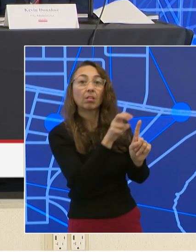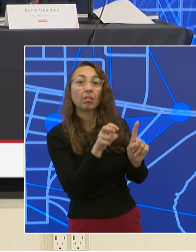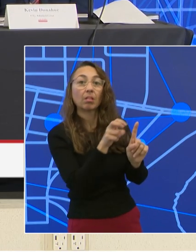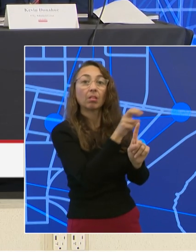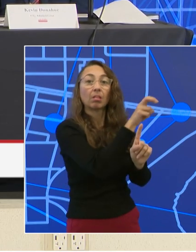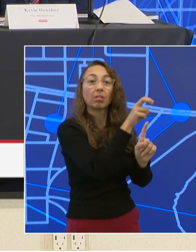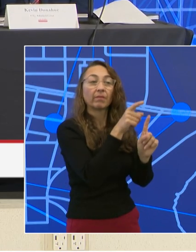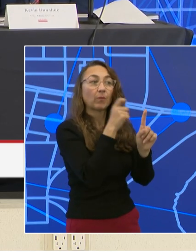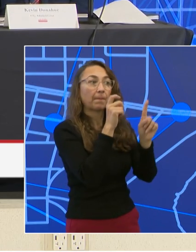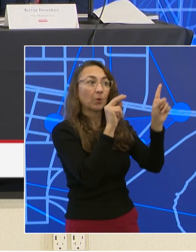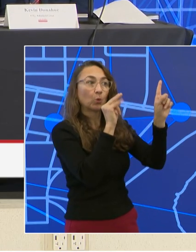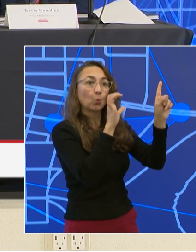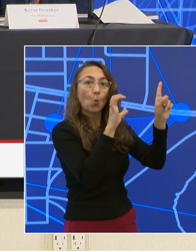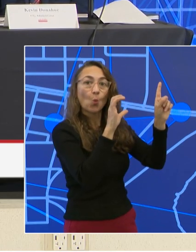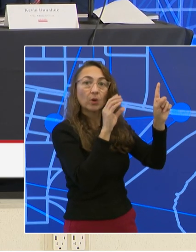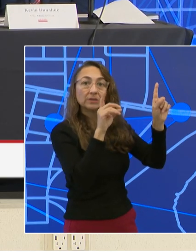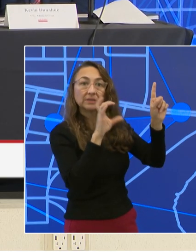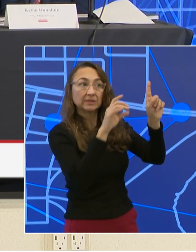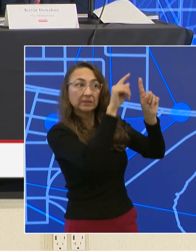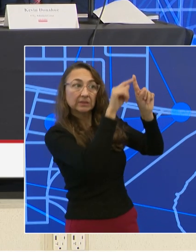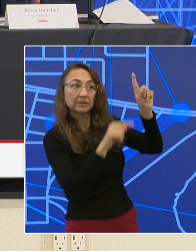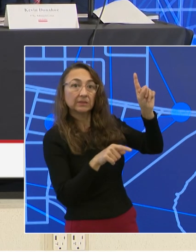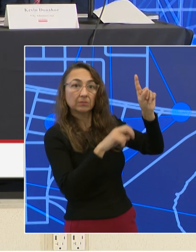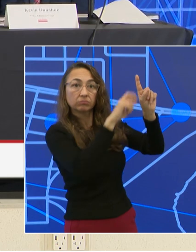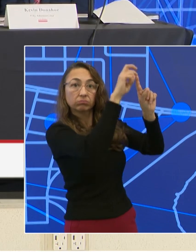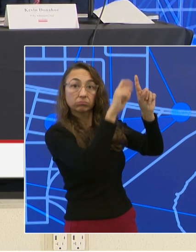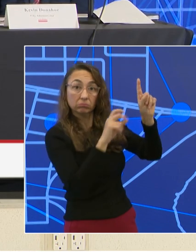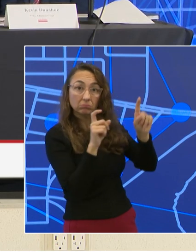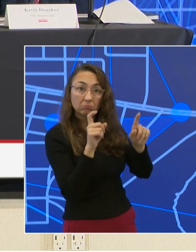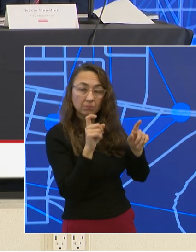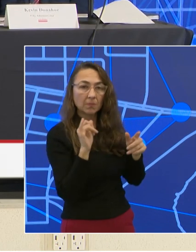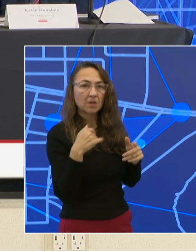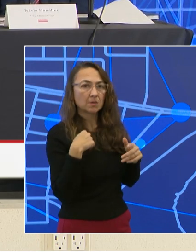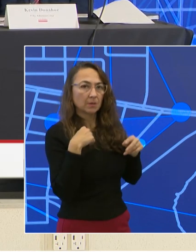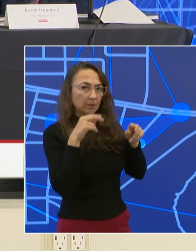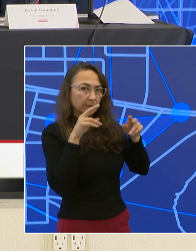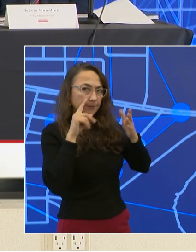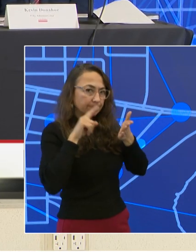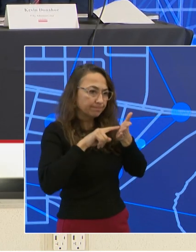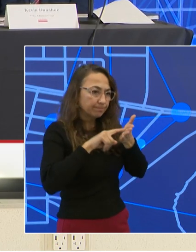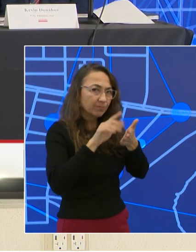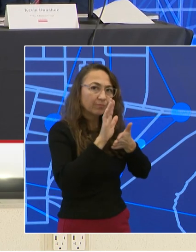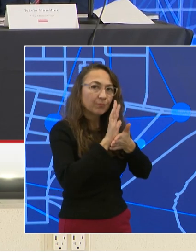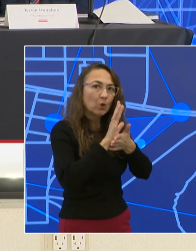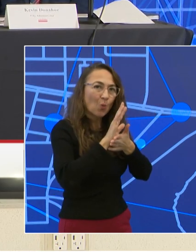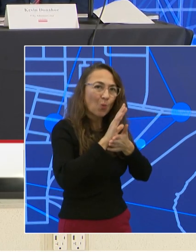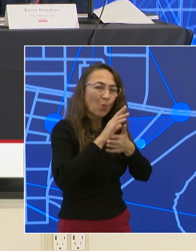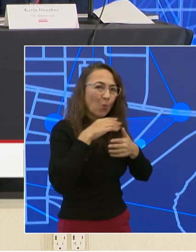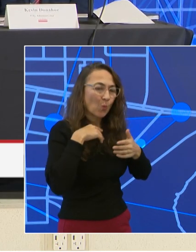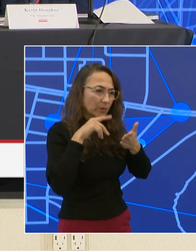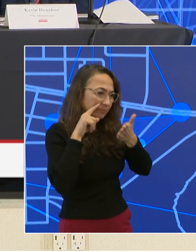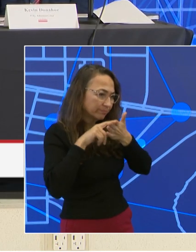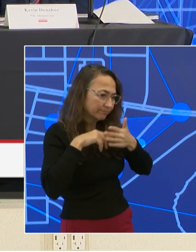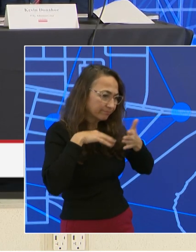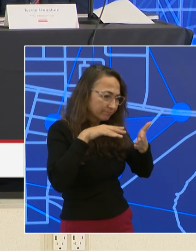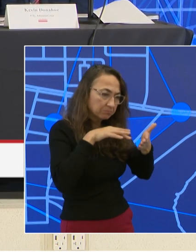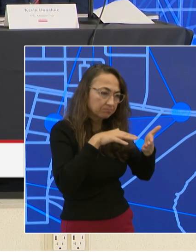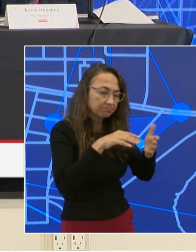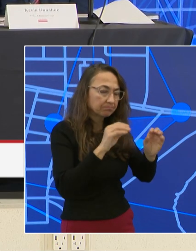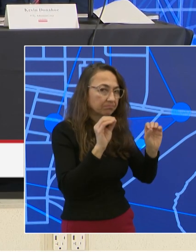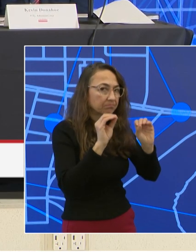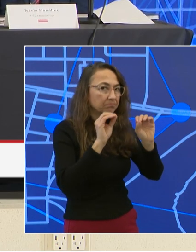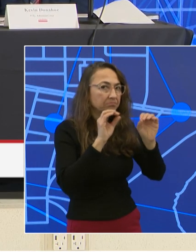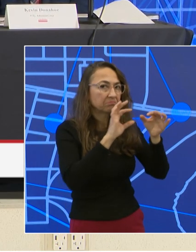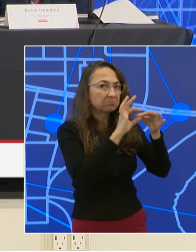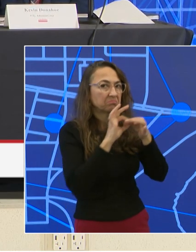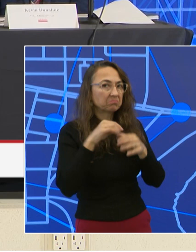with Amtrak to look at video, and we did not find that to be the case. Okay, thank you very much. Yes, sir. Mayor, someone just